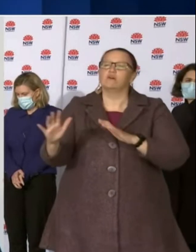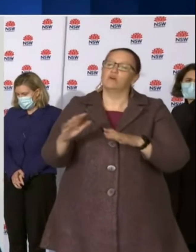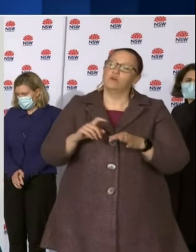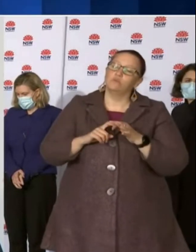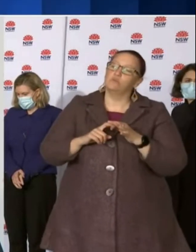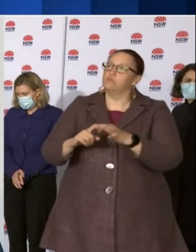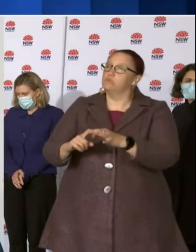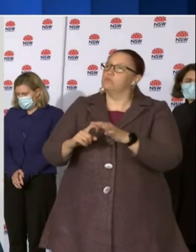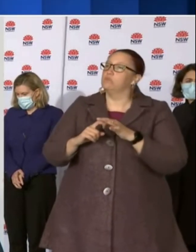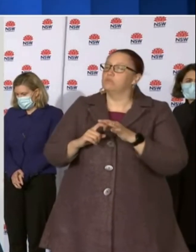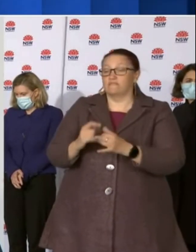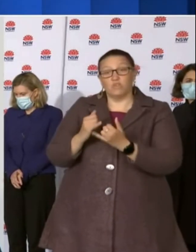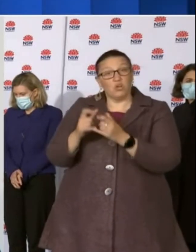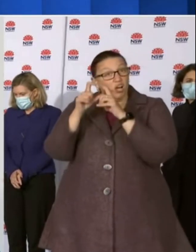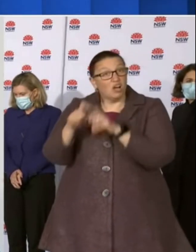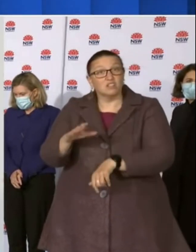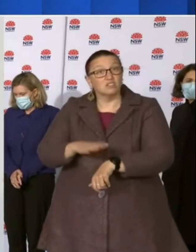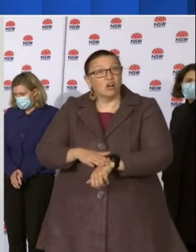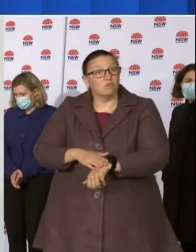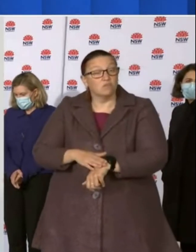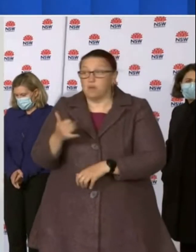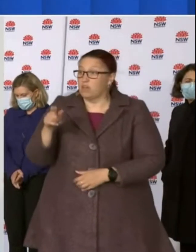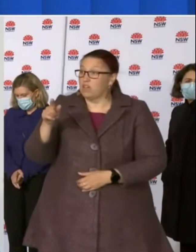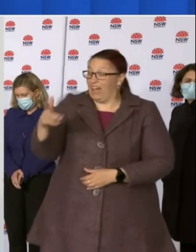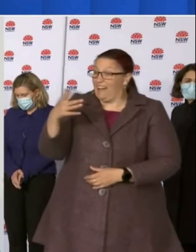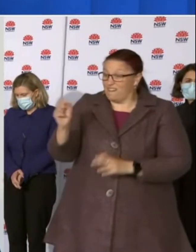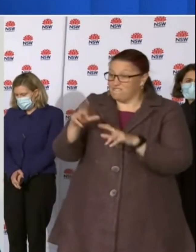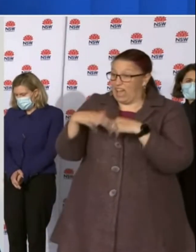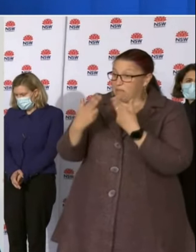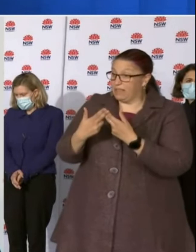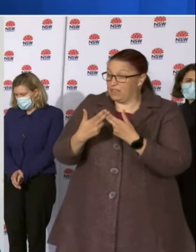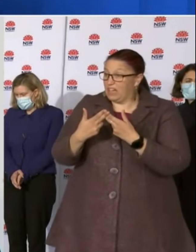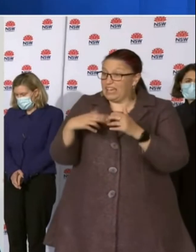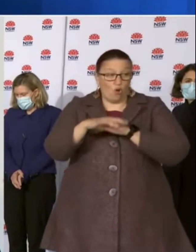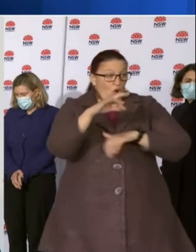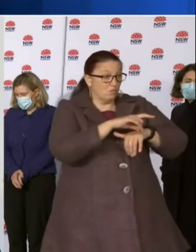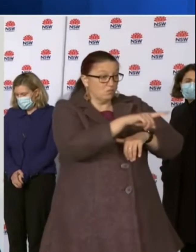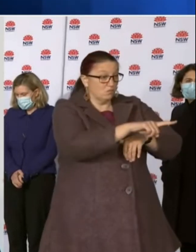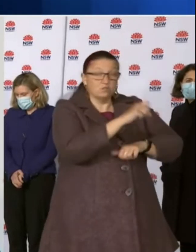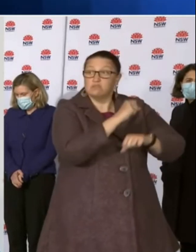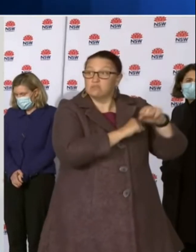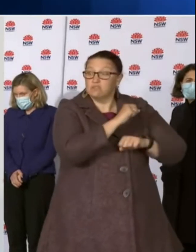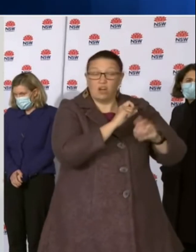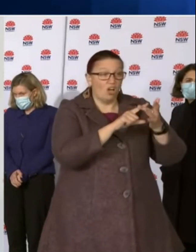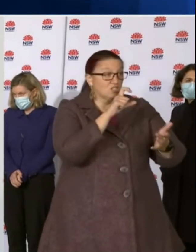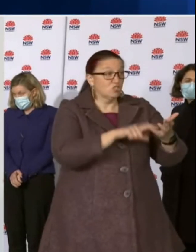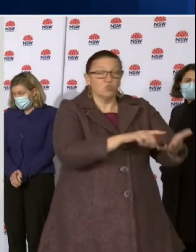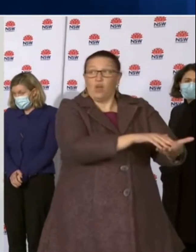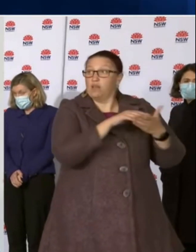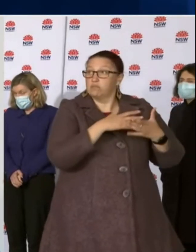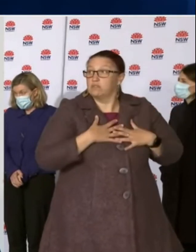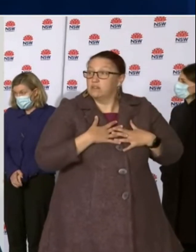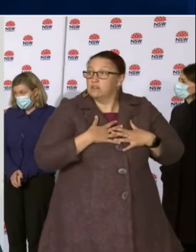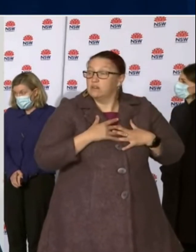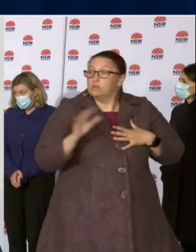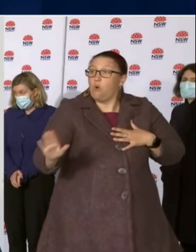you know, in very difficult circumstances where they might have a family member who's on life support. So I think that we just need to keep that all in perspective. But can I